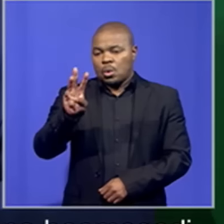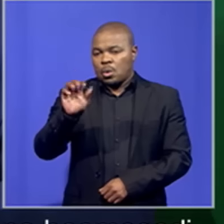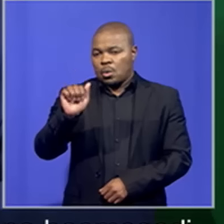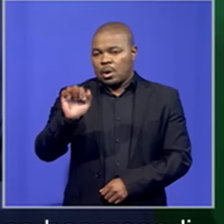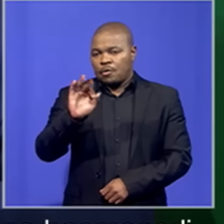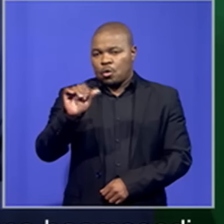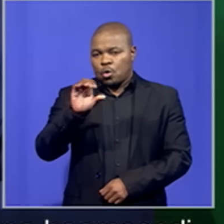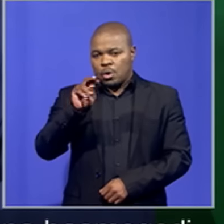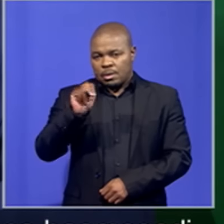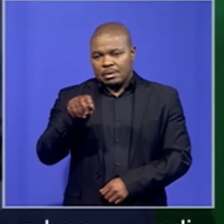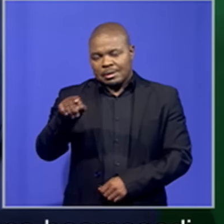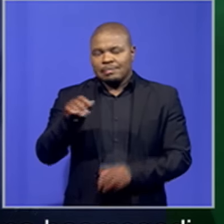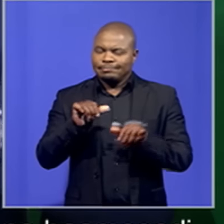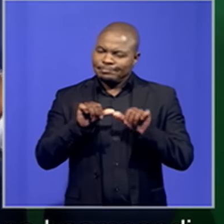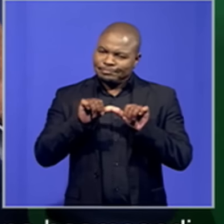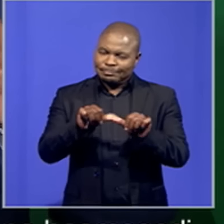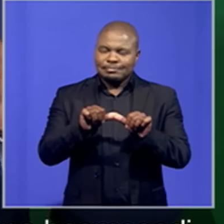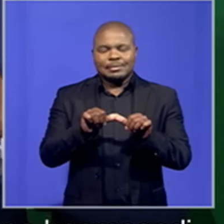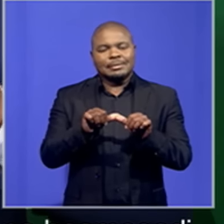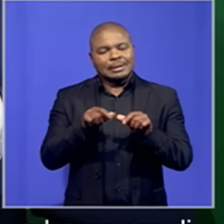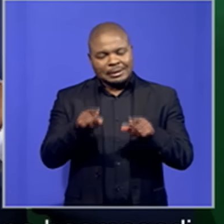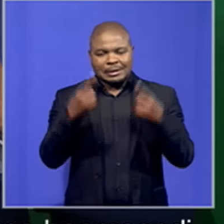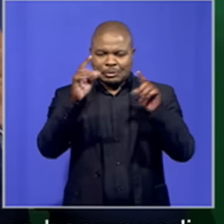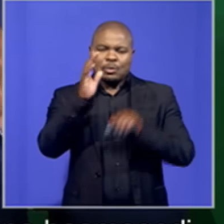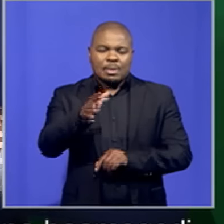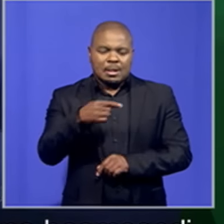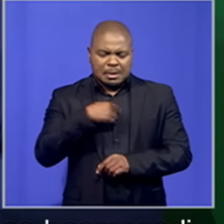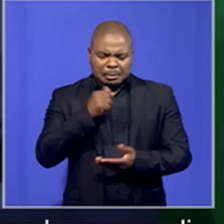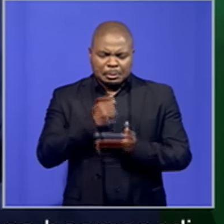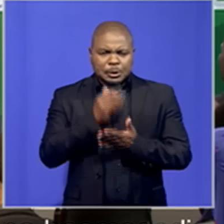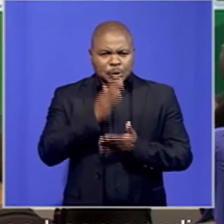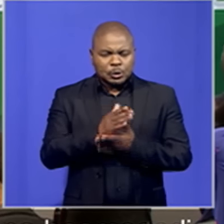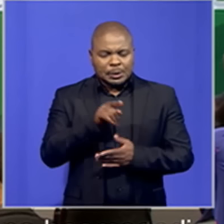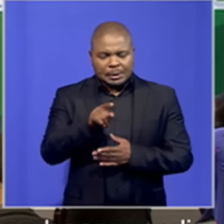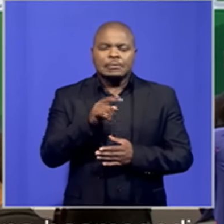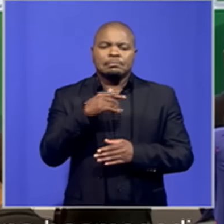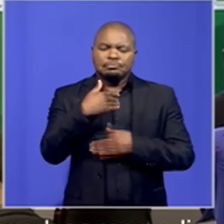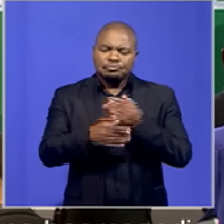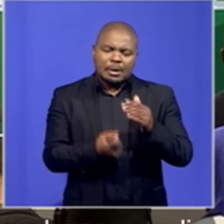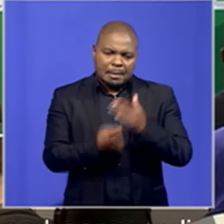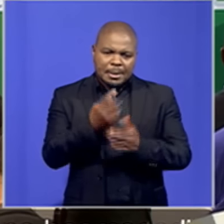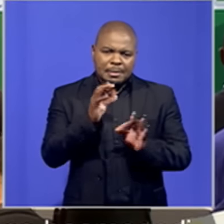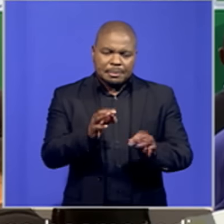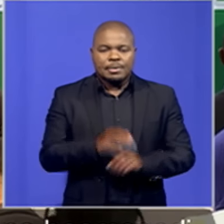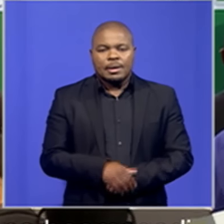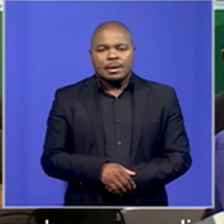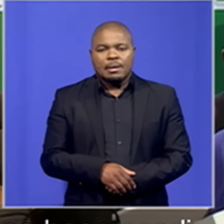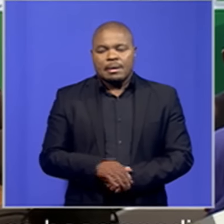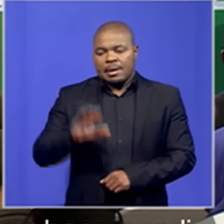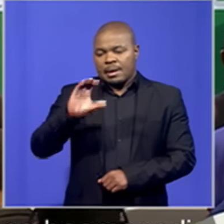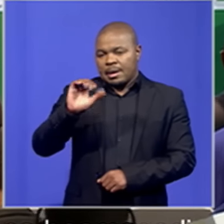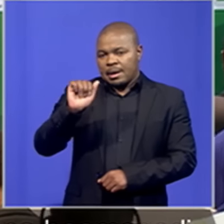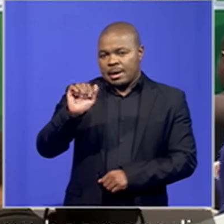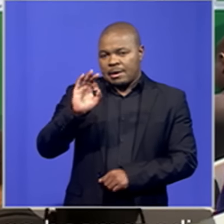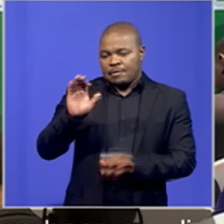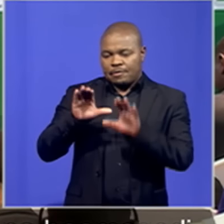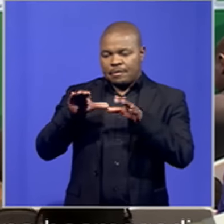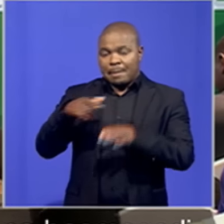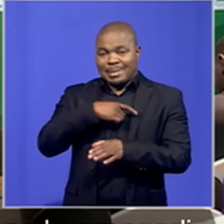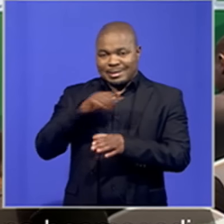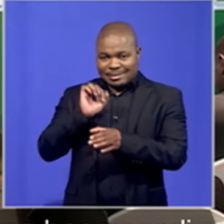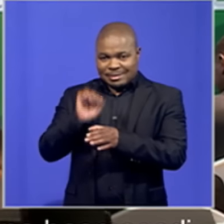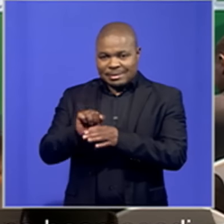going to be successful and we will make sure that it takes place. Presidente ya CAF Patrice